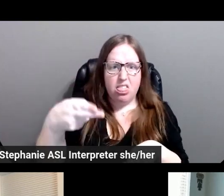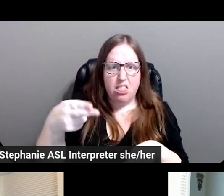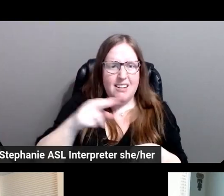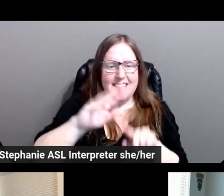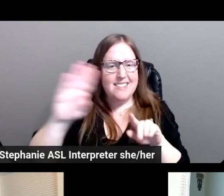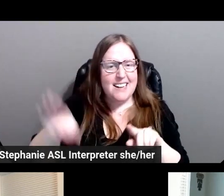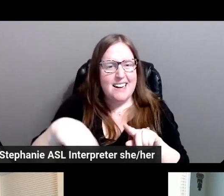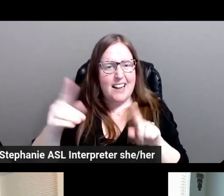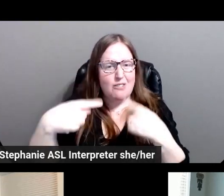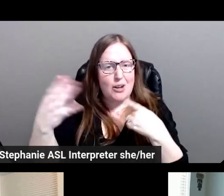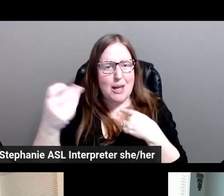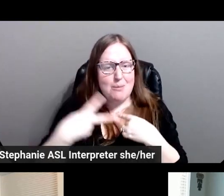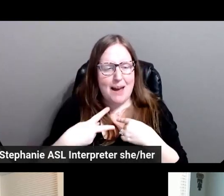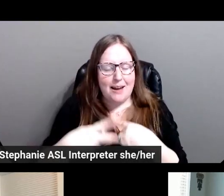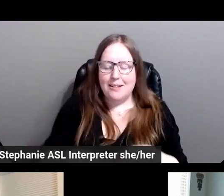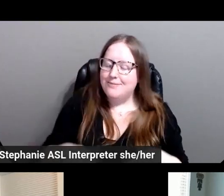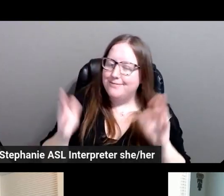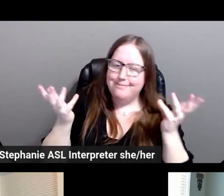again.